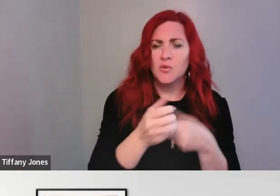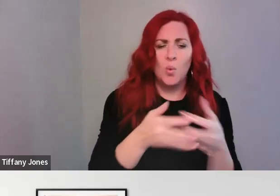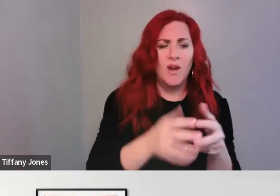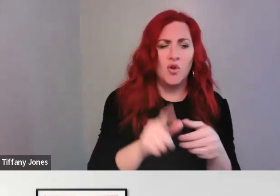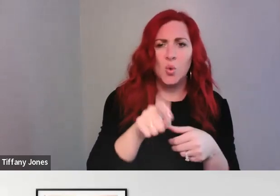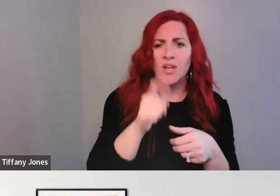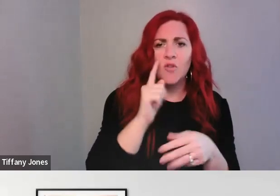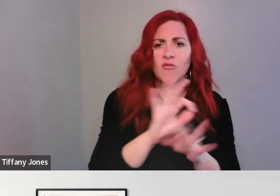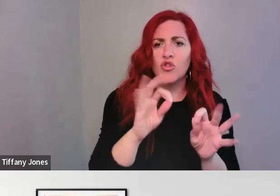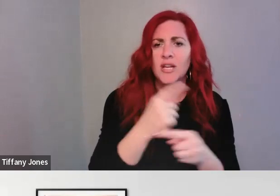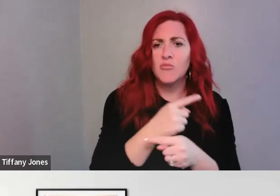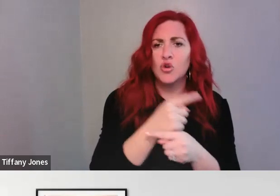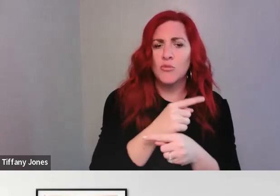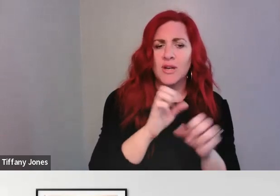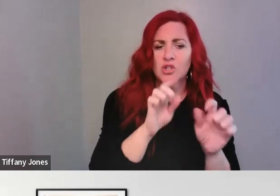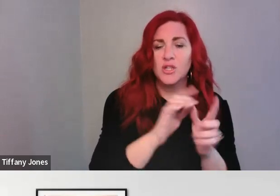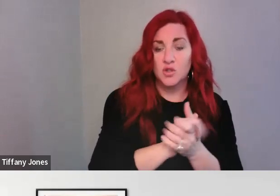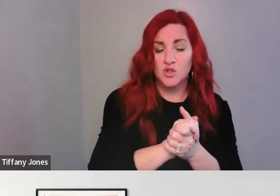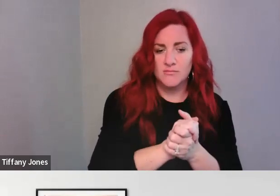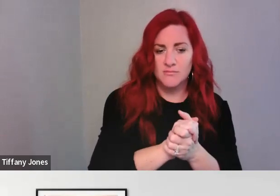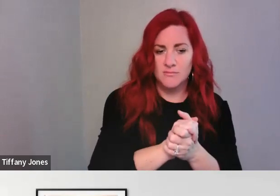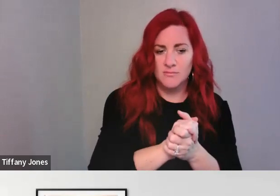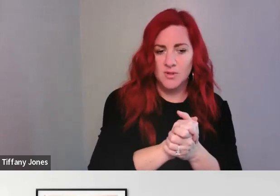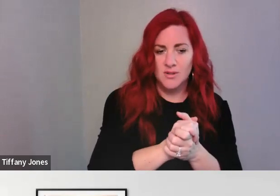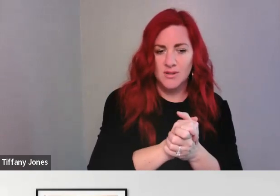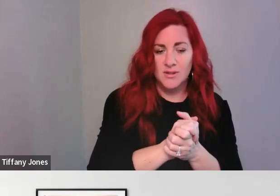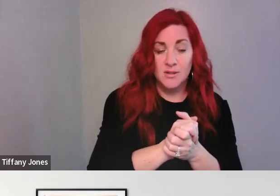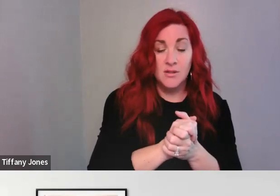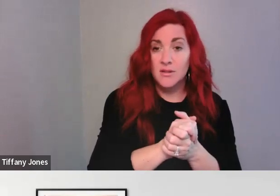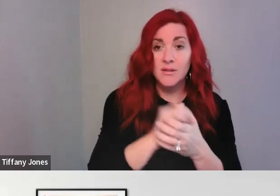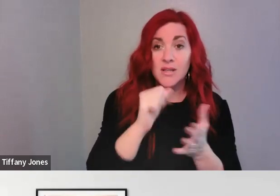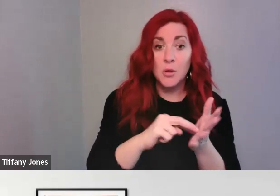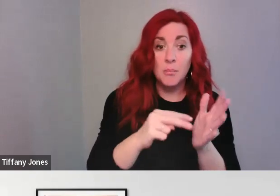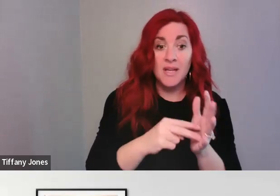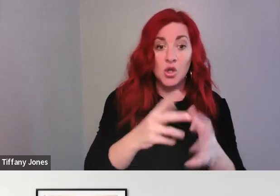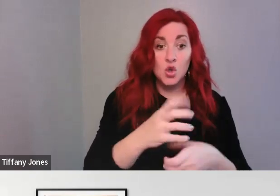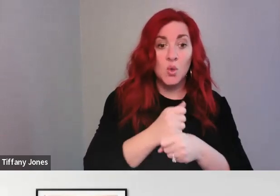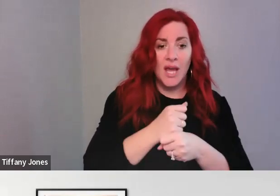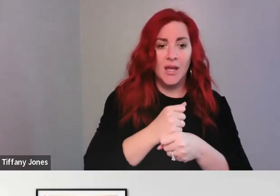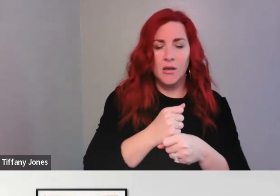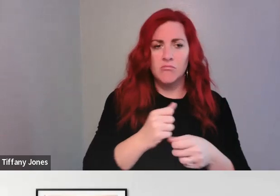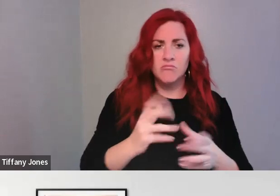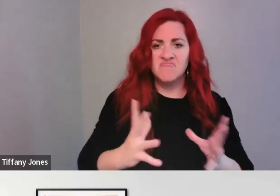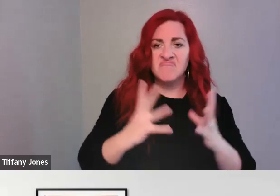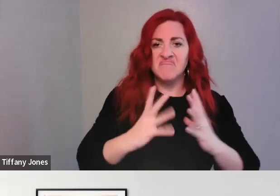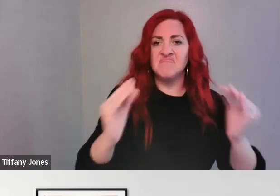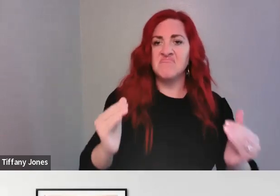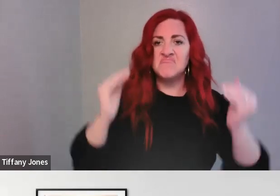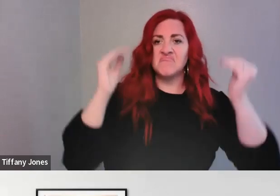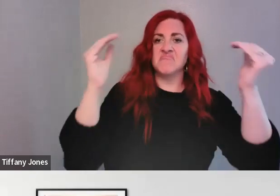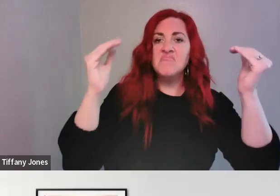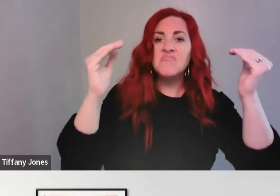to get a free and appropriate public education. You're not entitled to a Rolls-Royce education. You're entitled to a